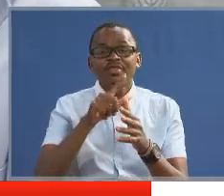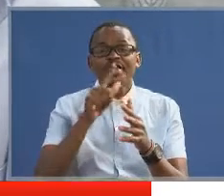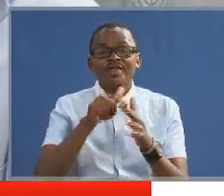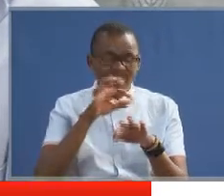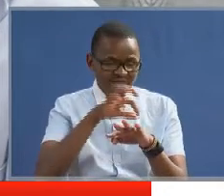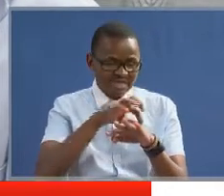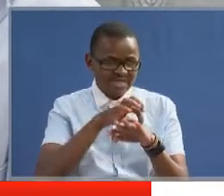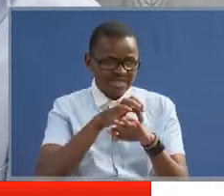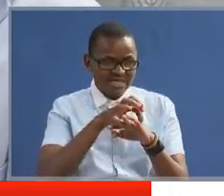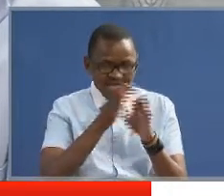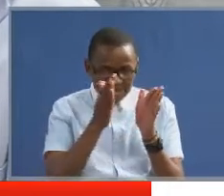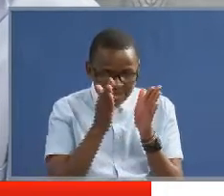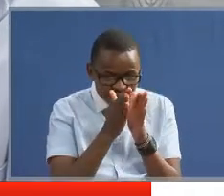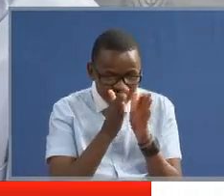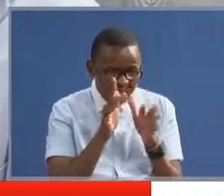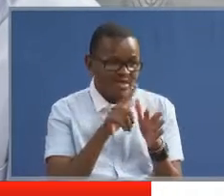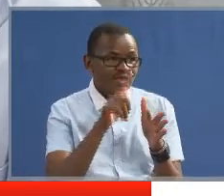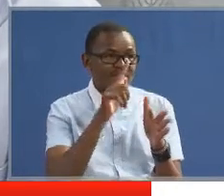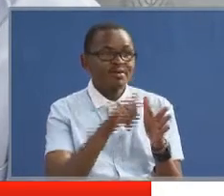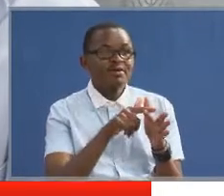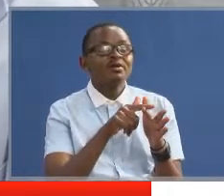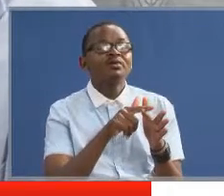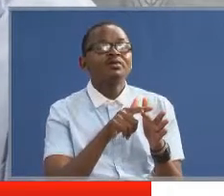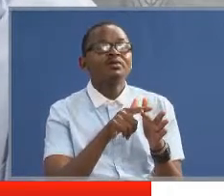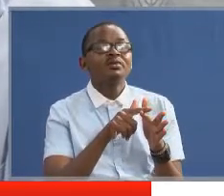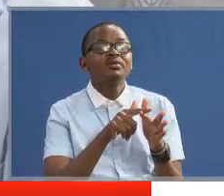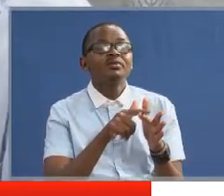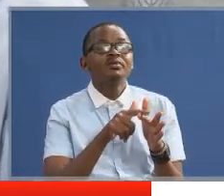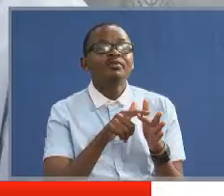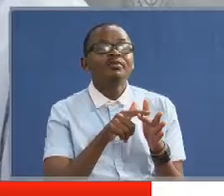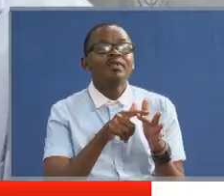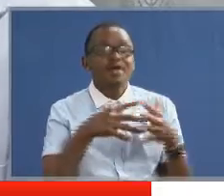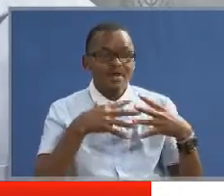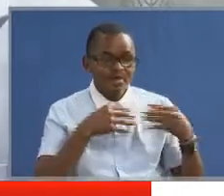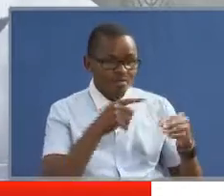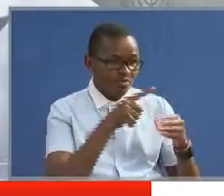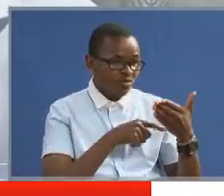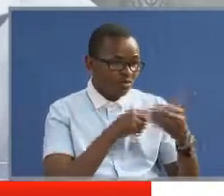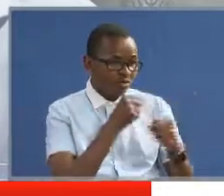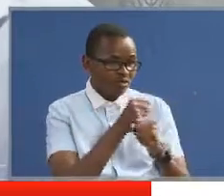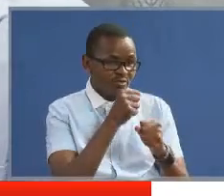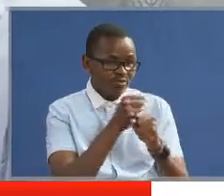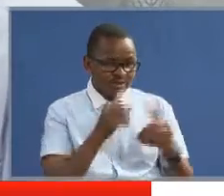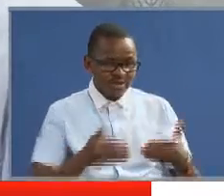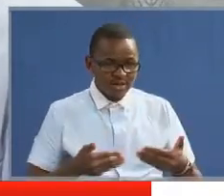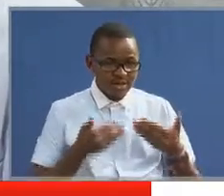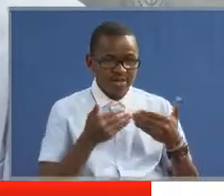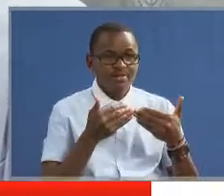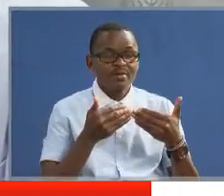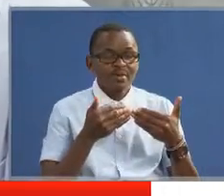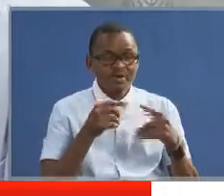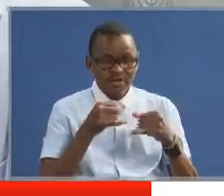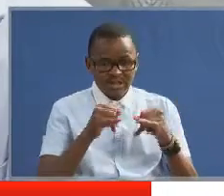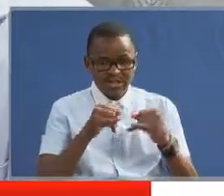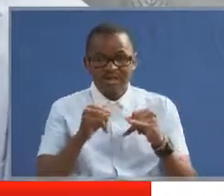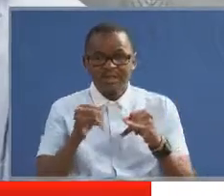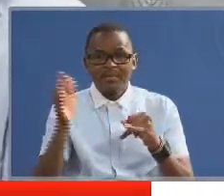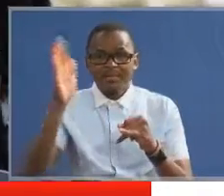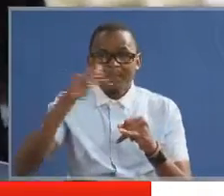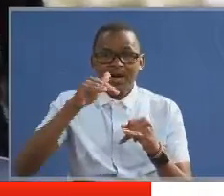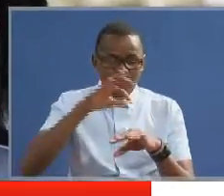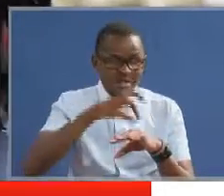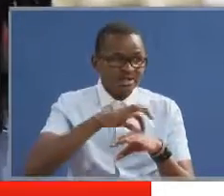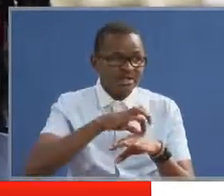very thin and very, and even the healing would be a problem. So what we do actually is give them supplements to try and build back their